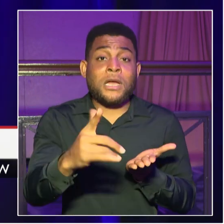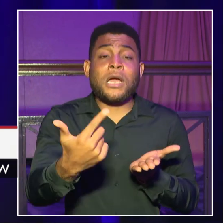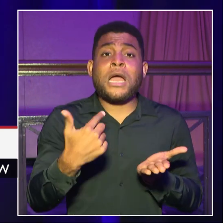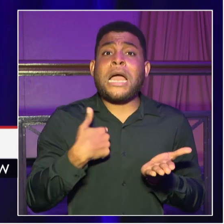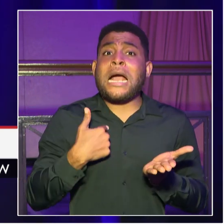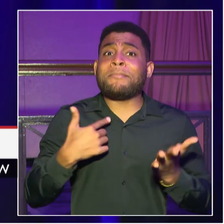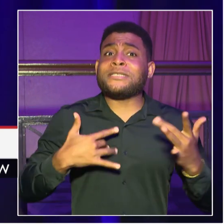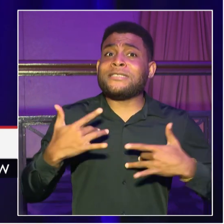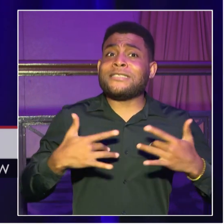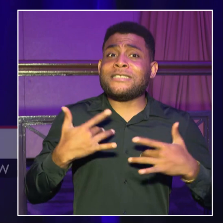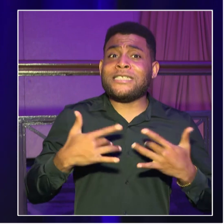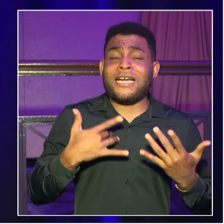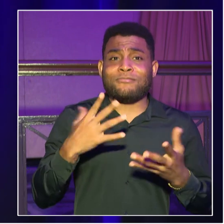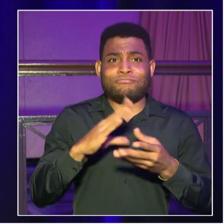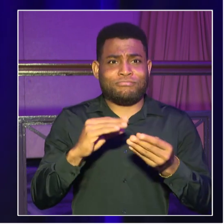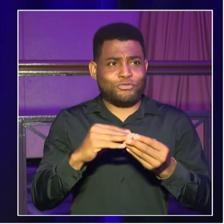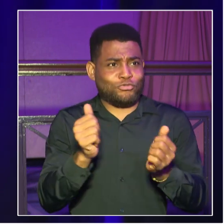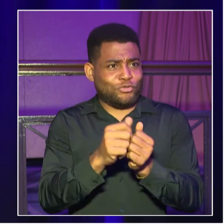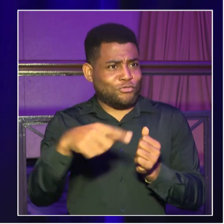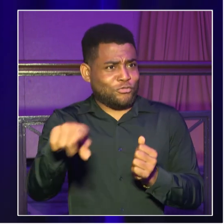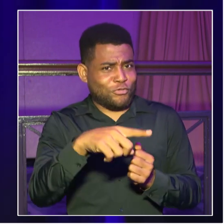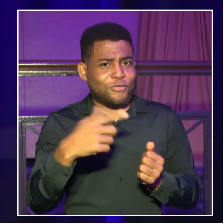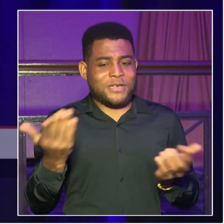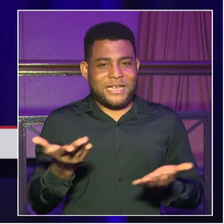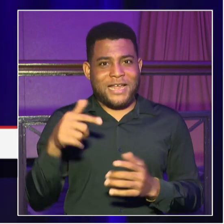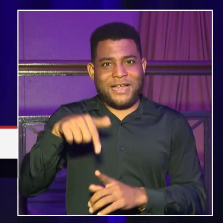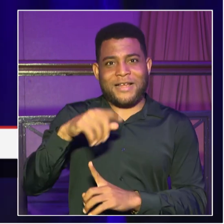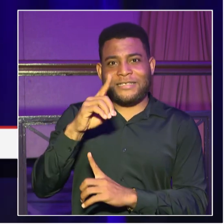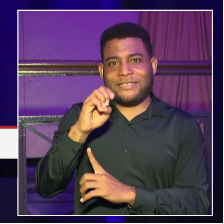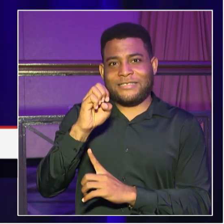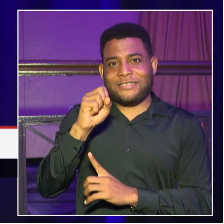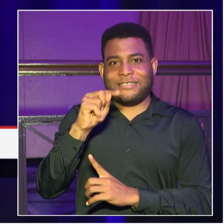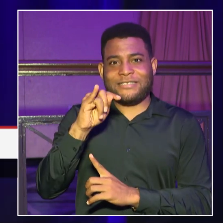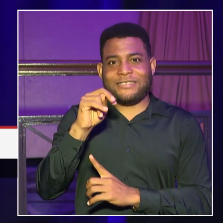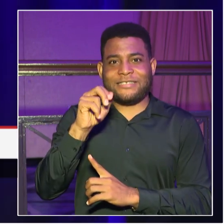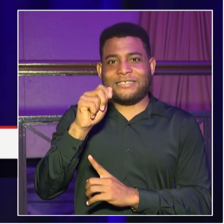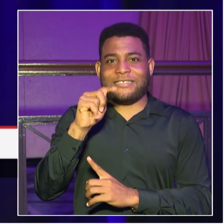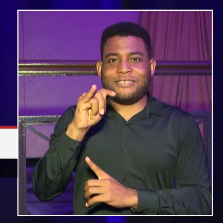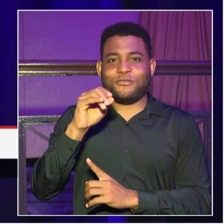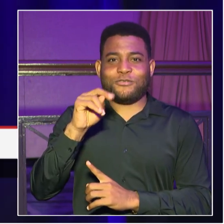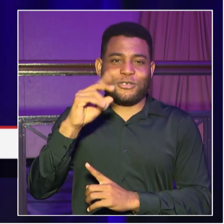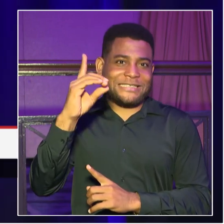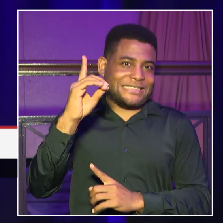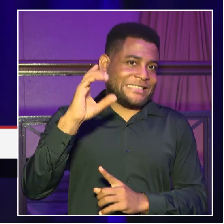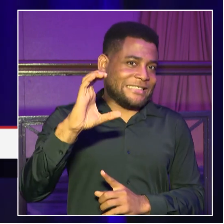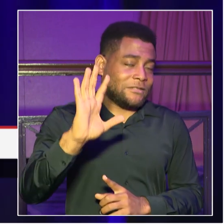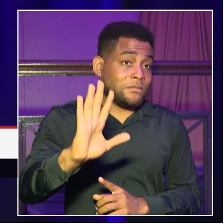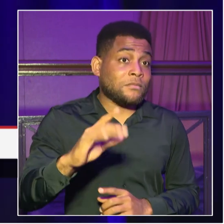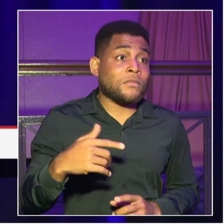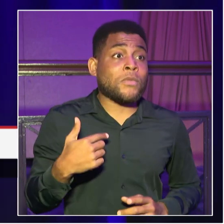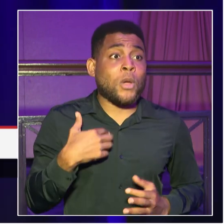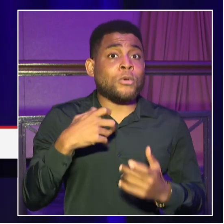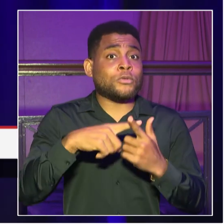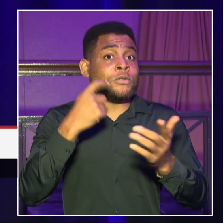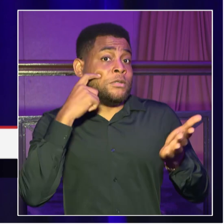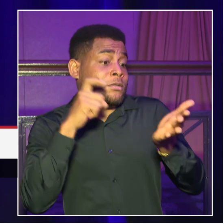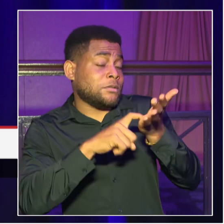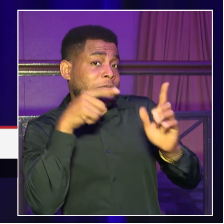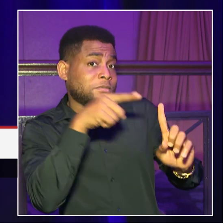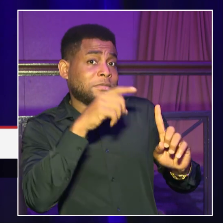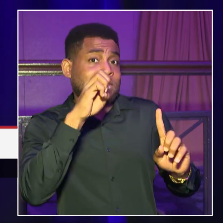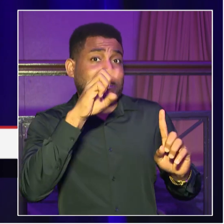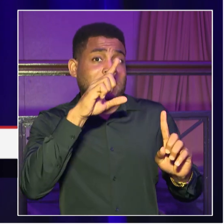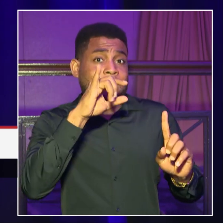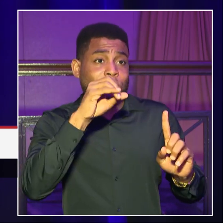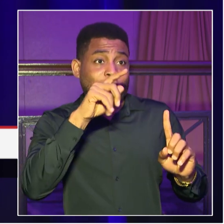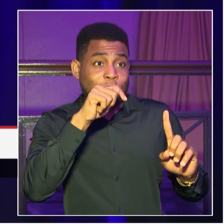about promoting our beautiful destination. So I want to give Elliot Ferguson and the entire team at Destination DC a huge